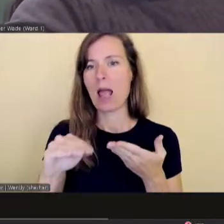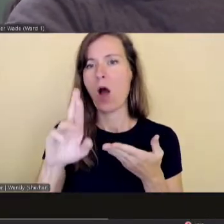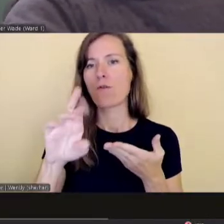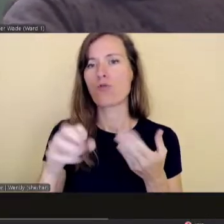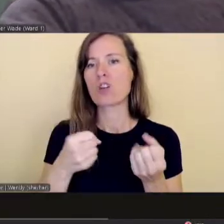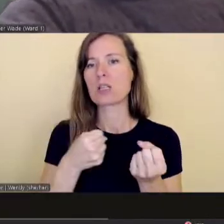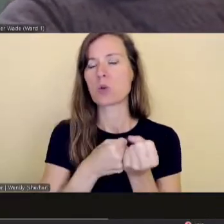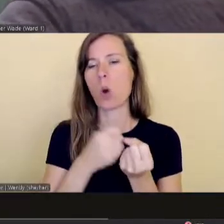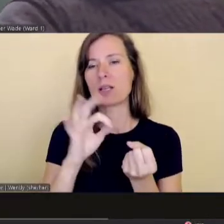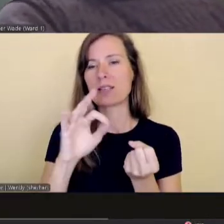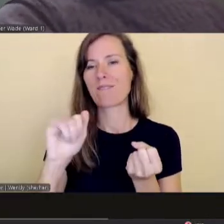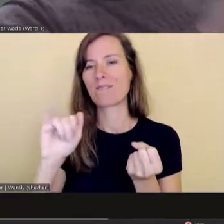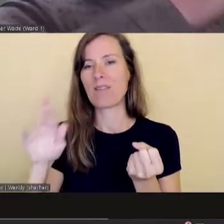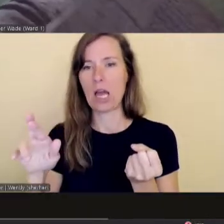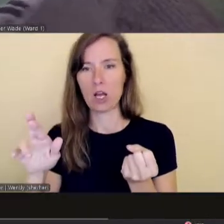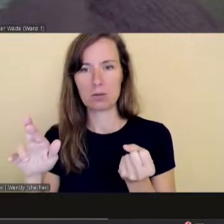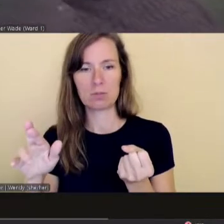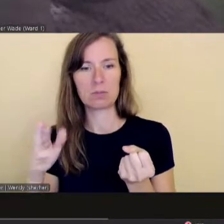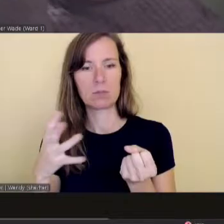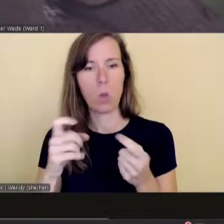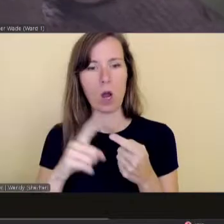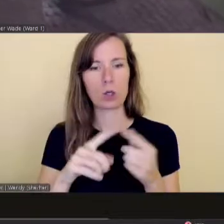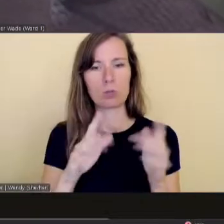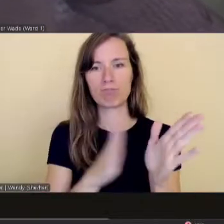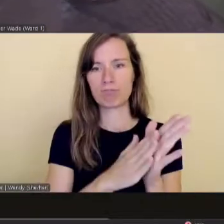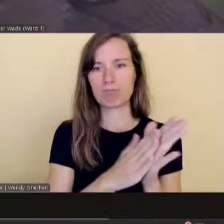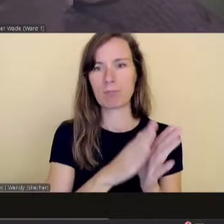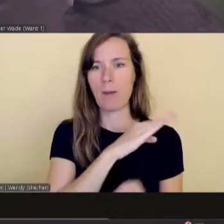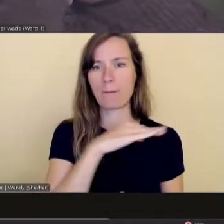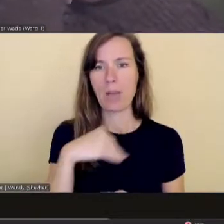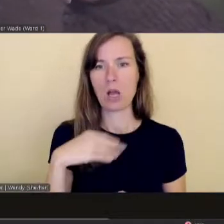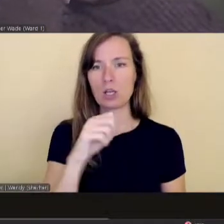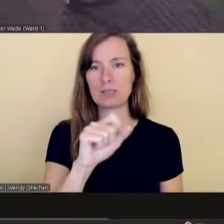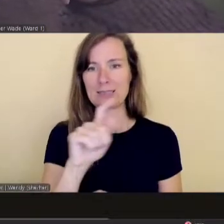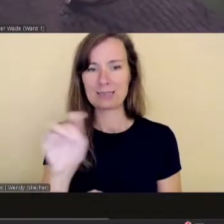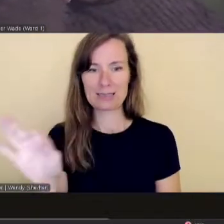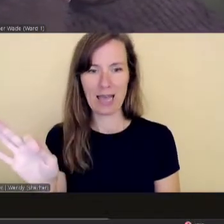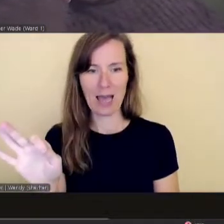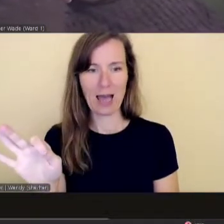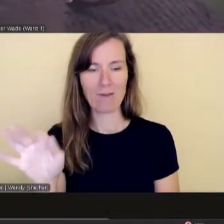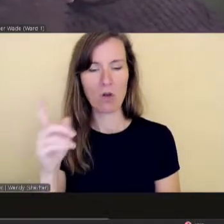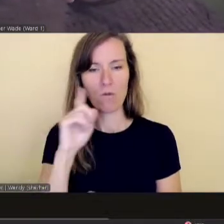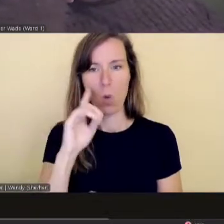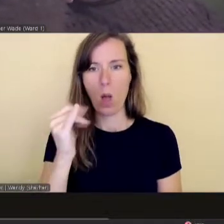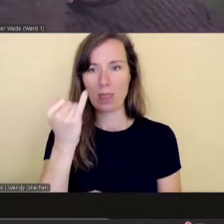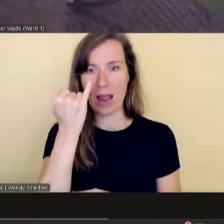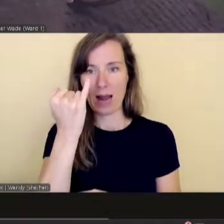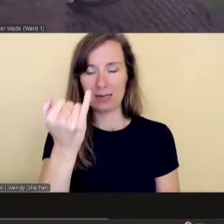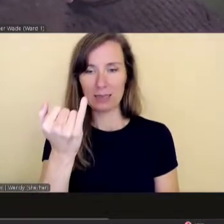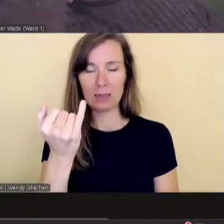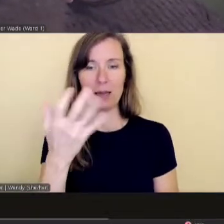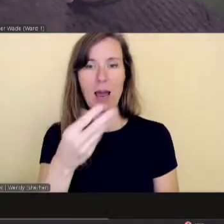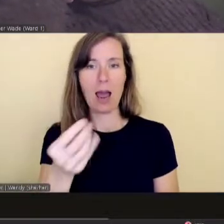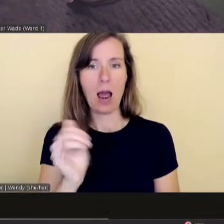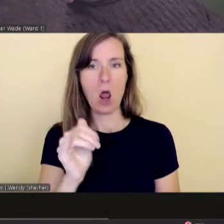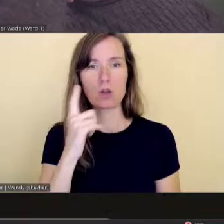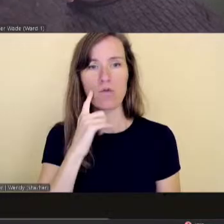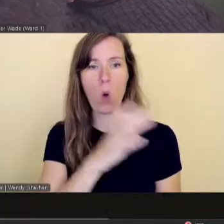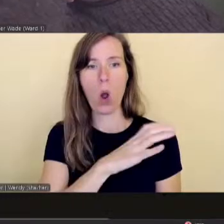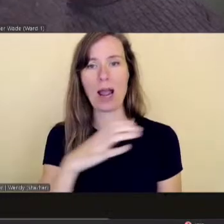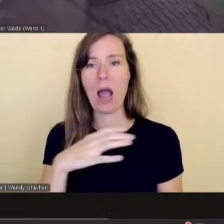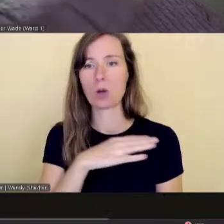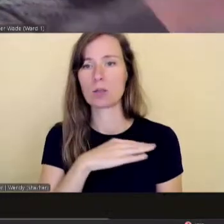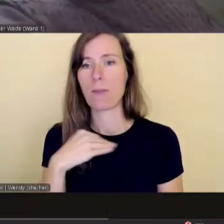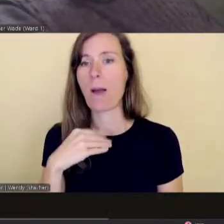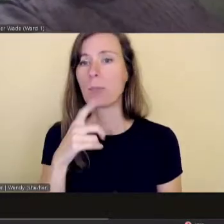to the mayor and to the staff for bringing the idea on, but also to the council members that are attended to help them make